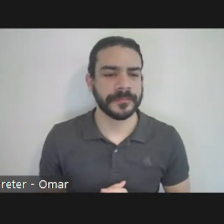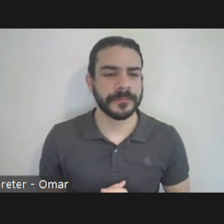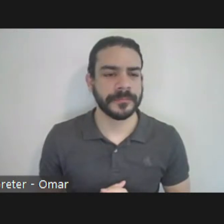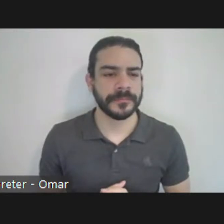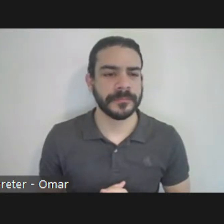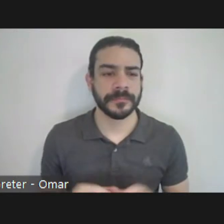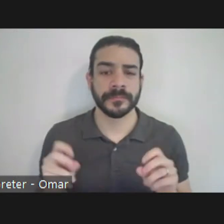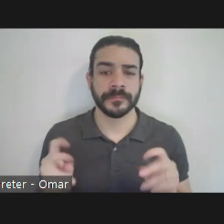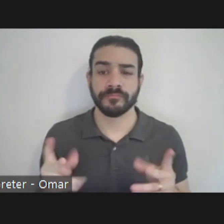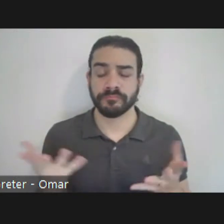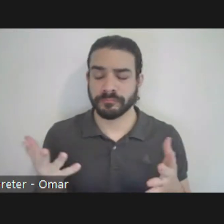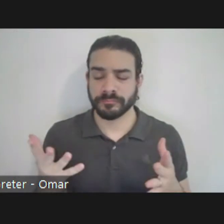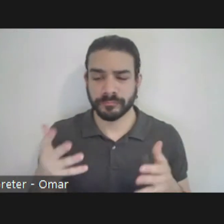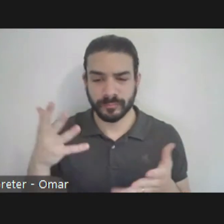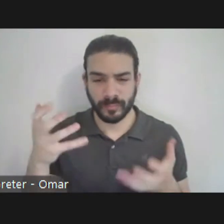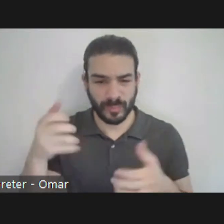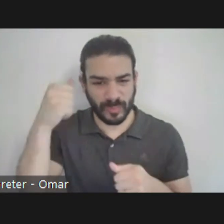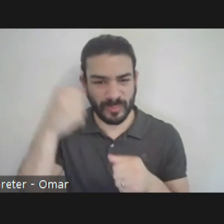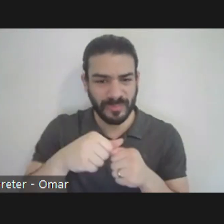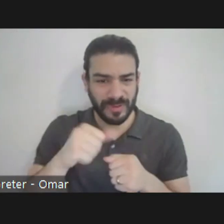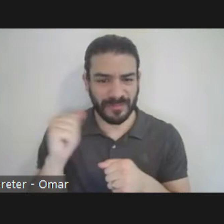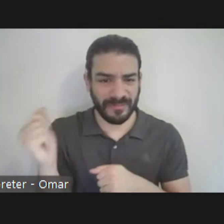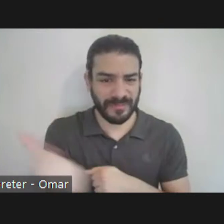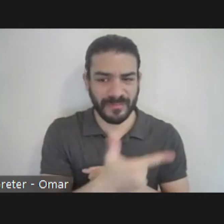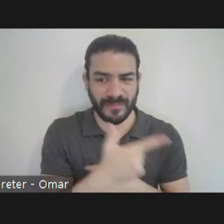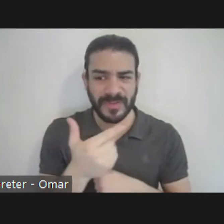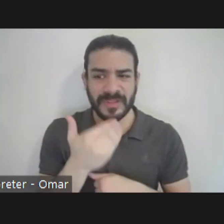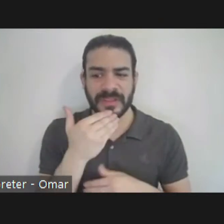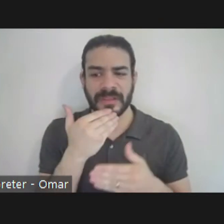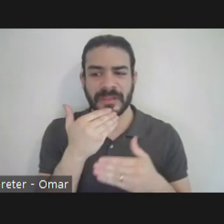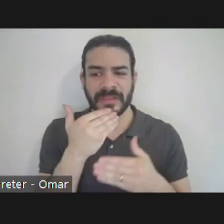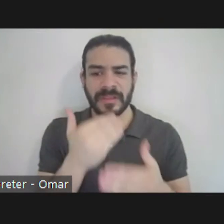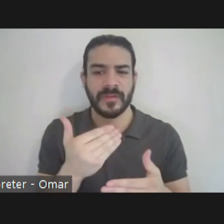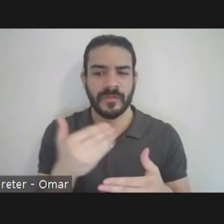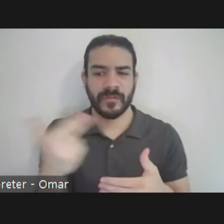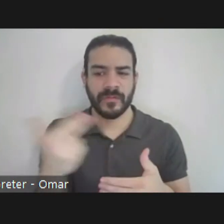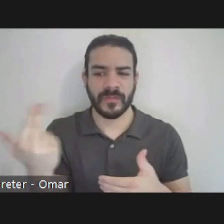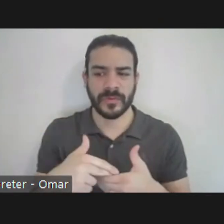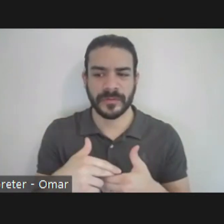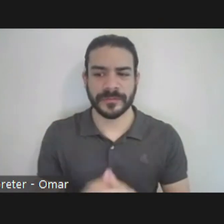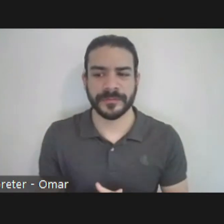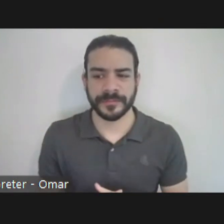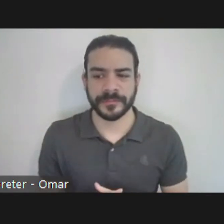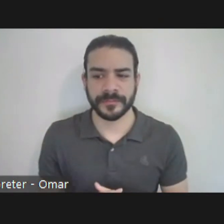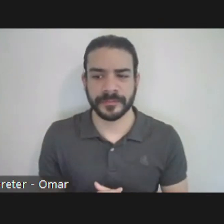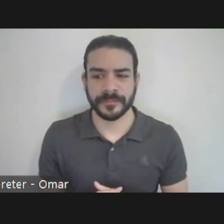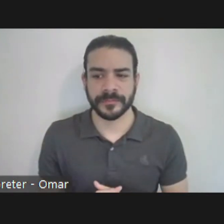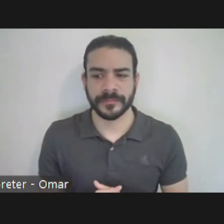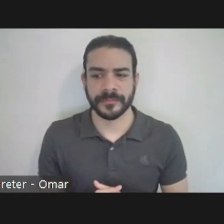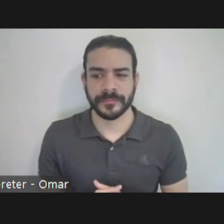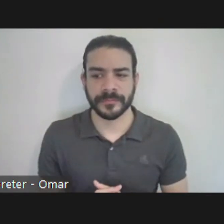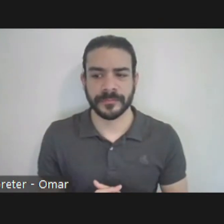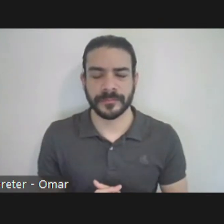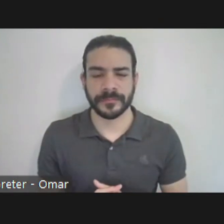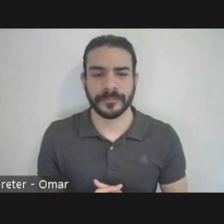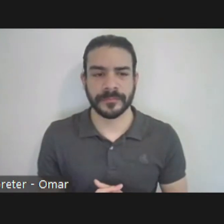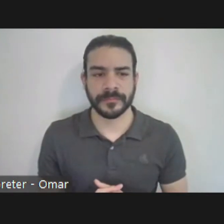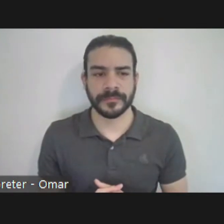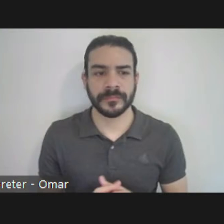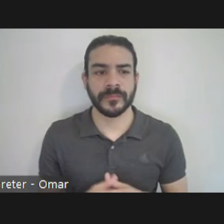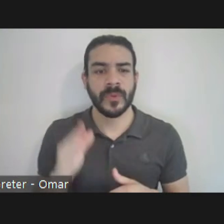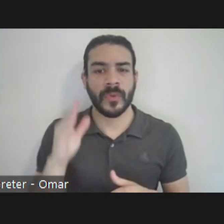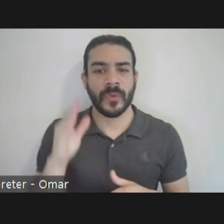As a reminder, everyone, thank you for joining us. As a reminder, we'll be accepting written testimony until 5